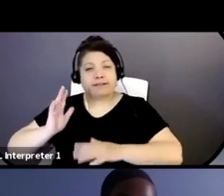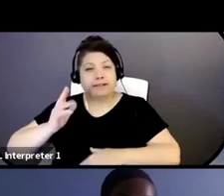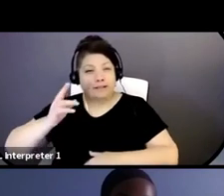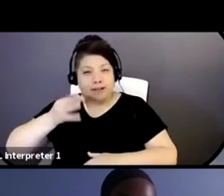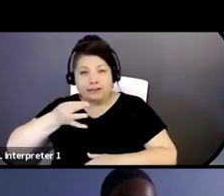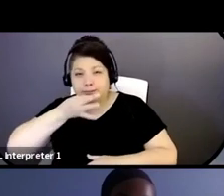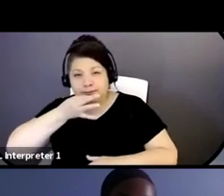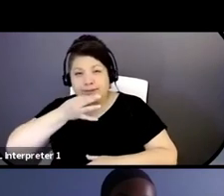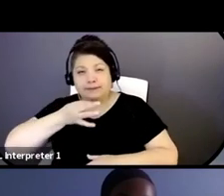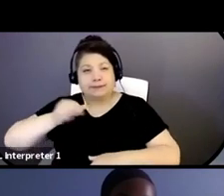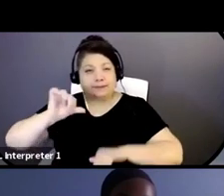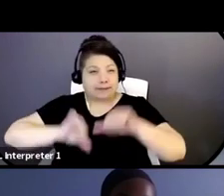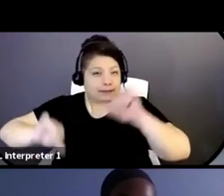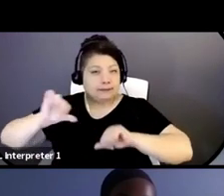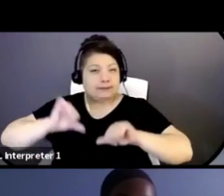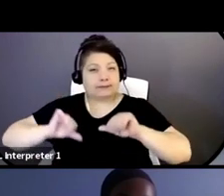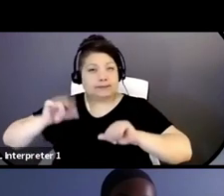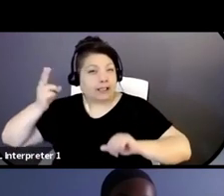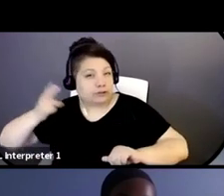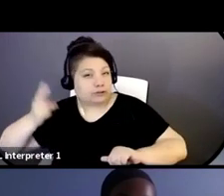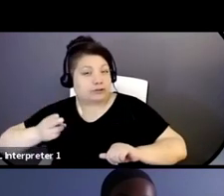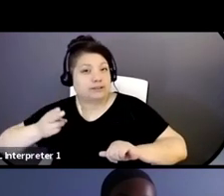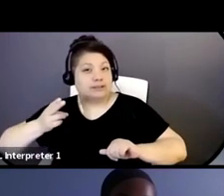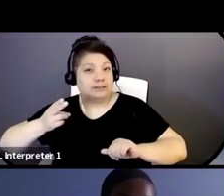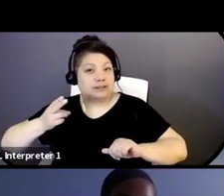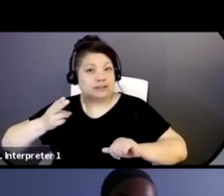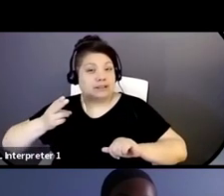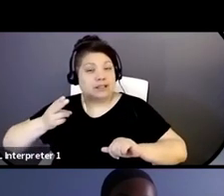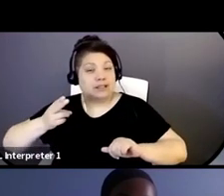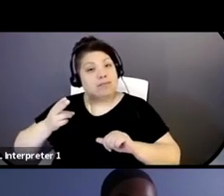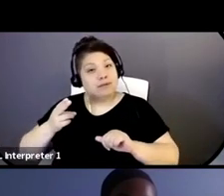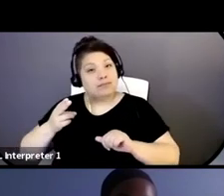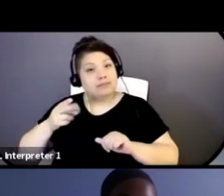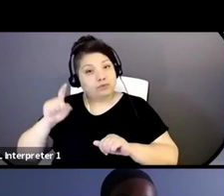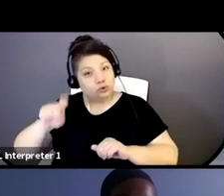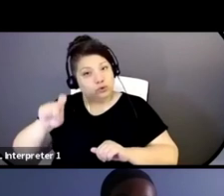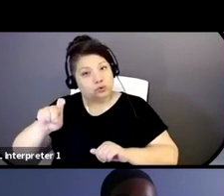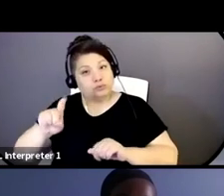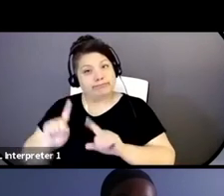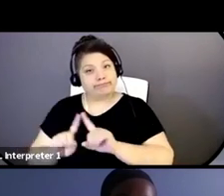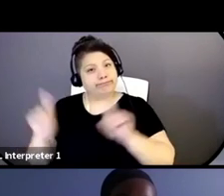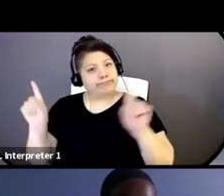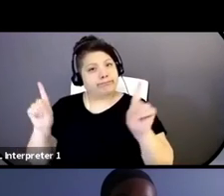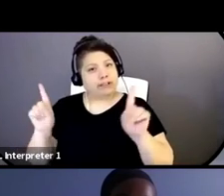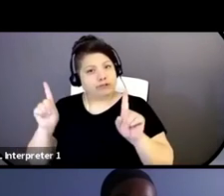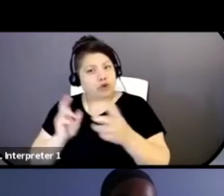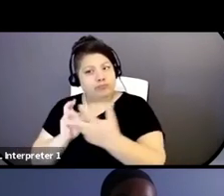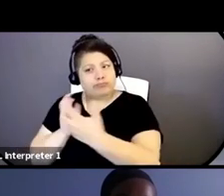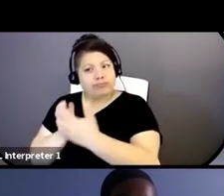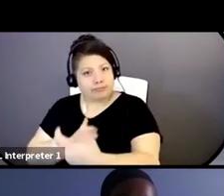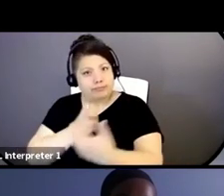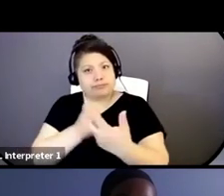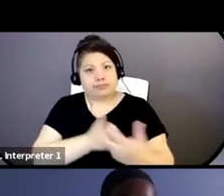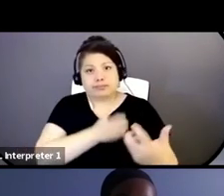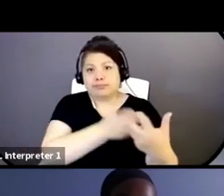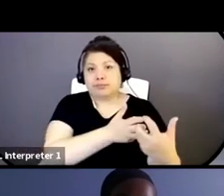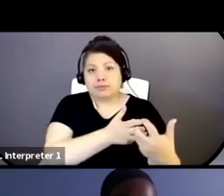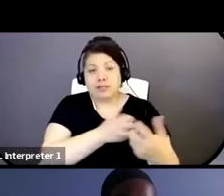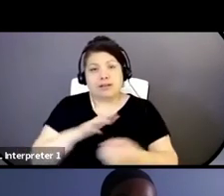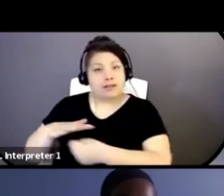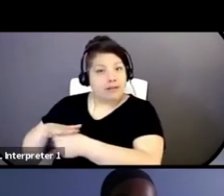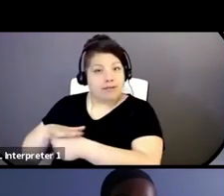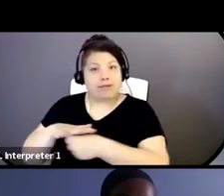sciences, that should be dictating how things happen, we should be